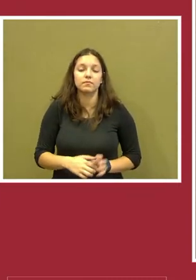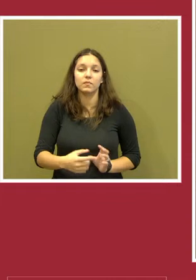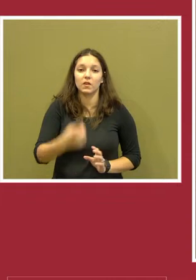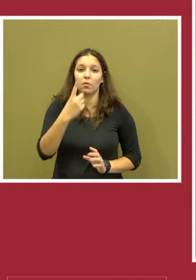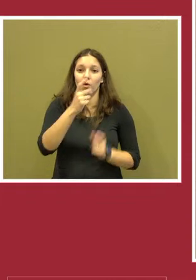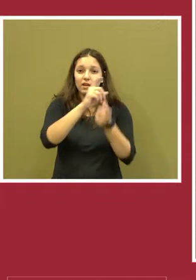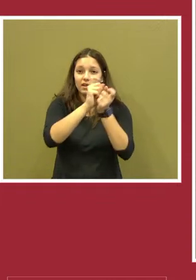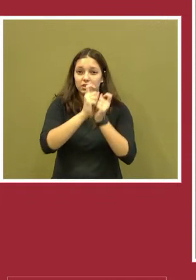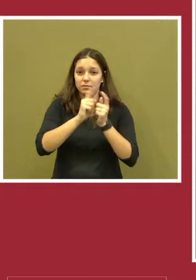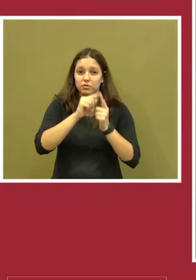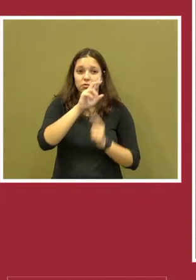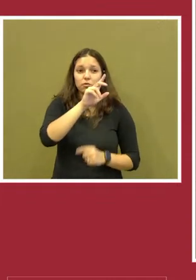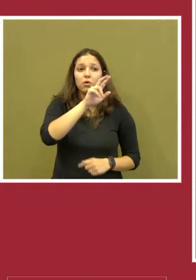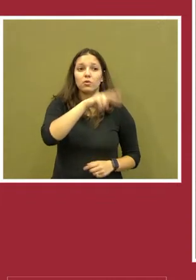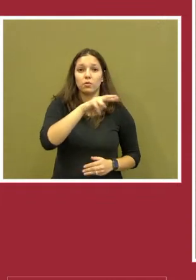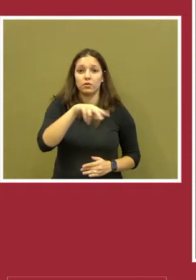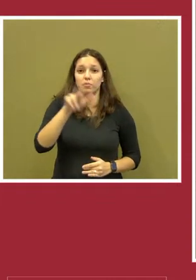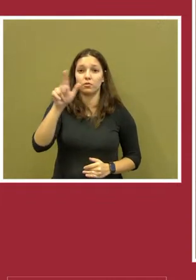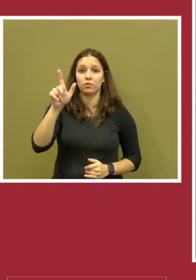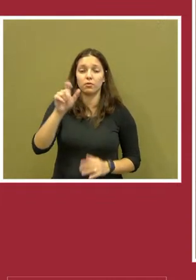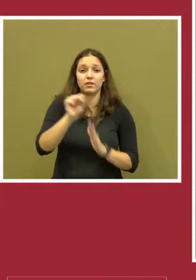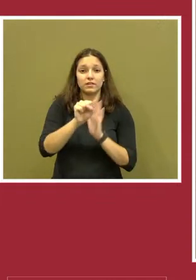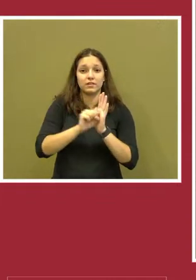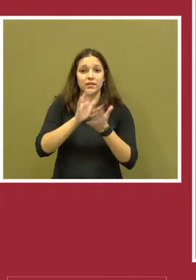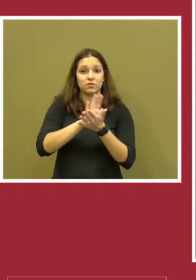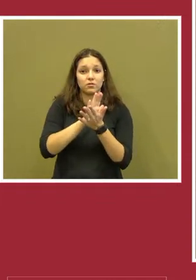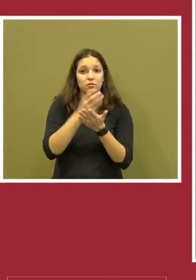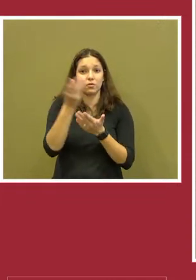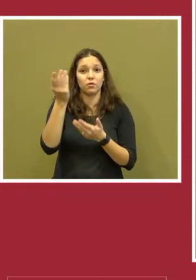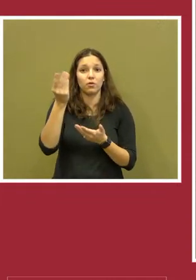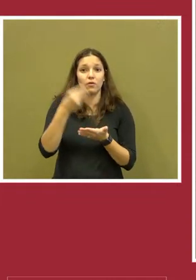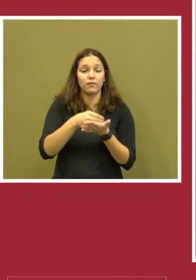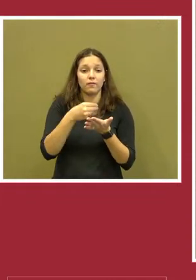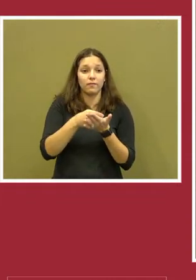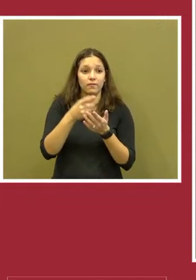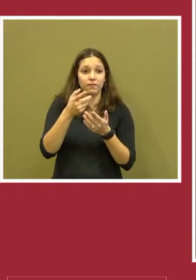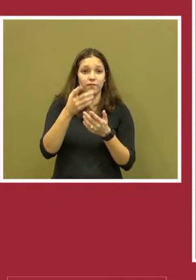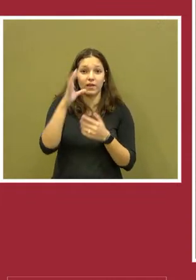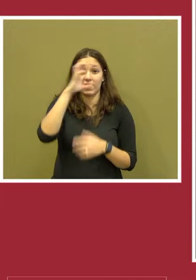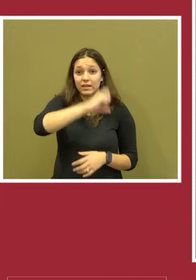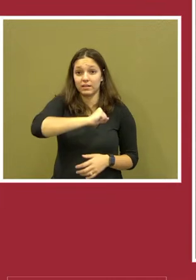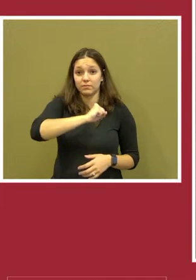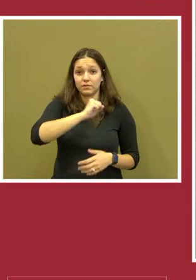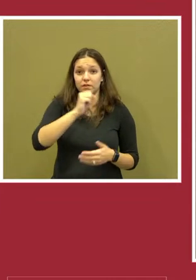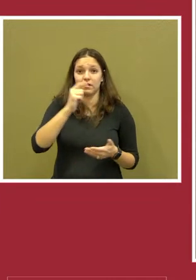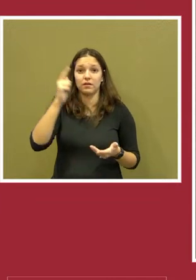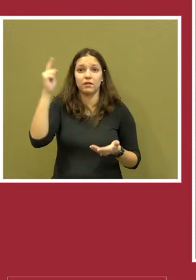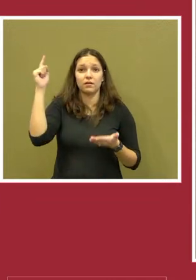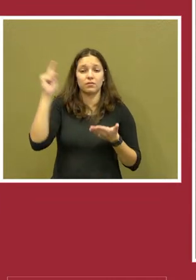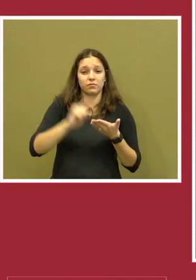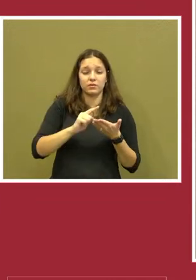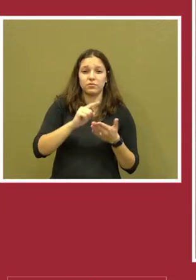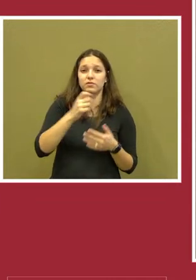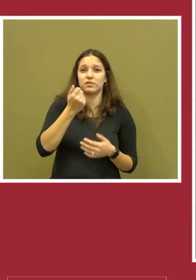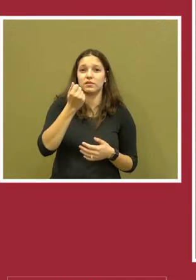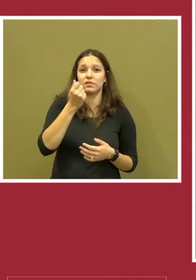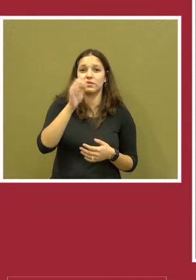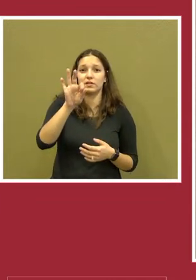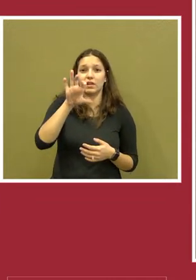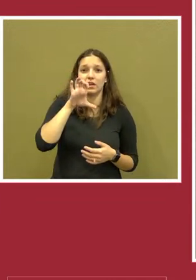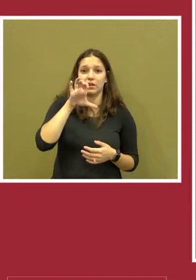one adjustment to the 22-23 state school fund estimates. We have brought that down just slightly by about $914K. This is